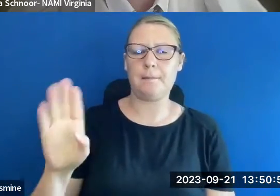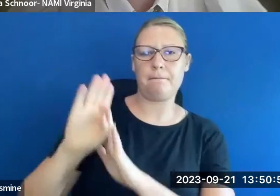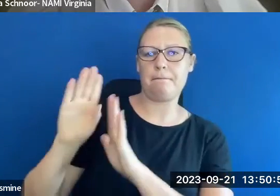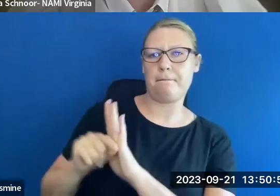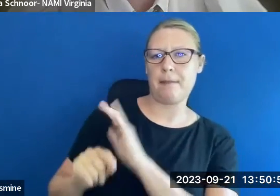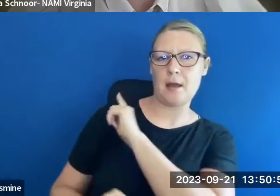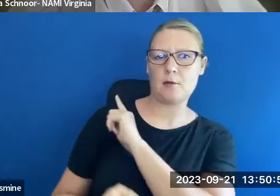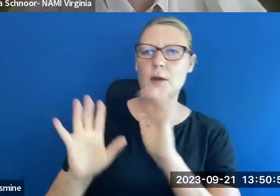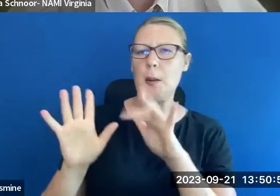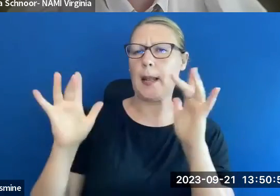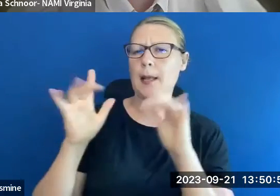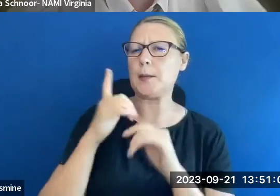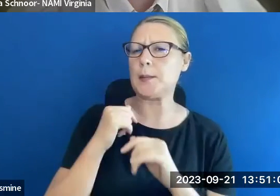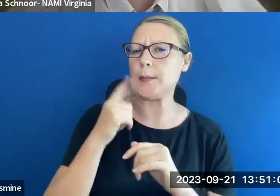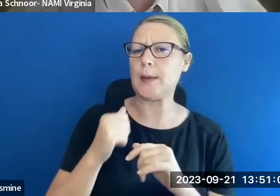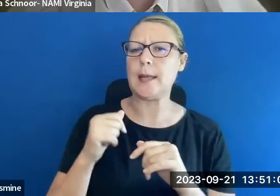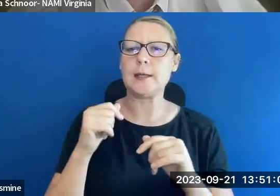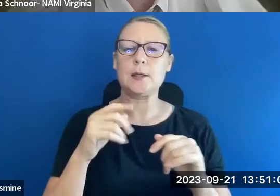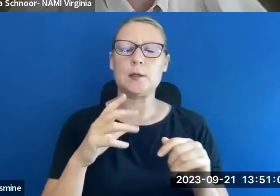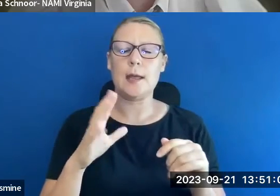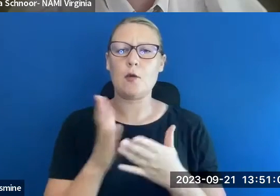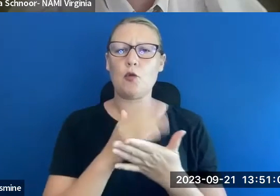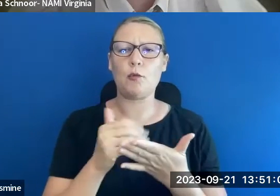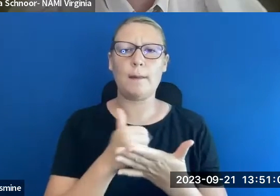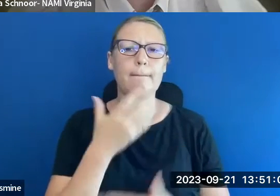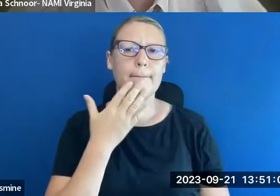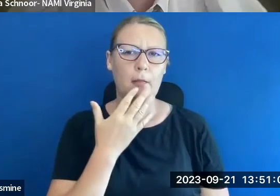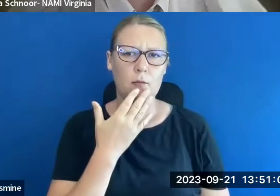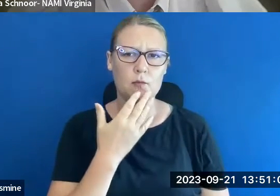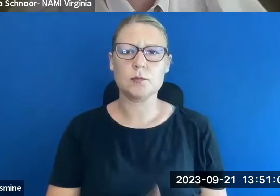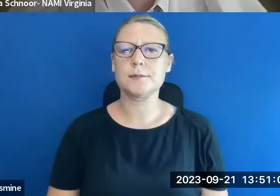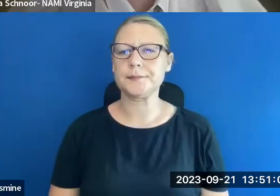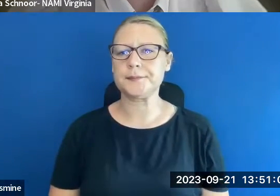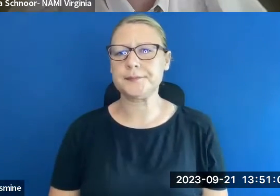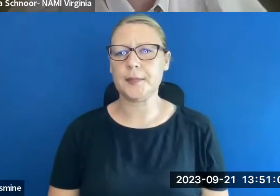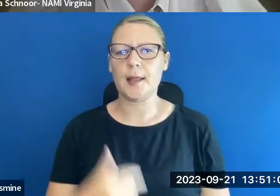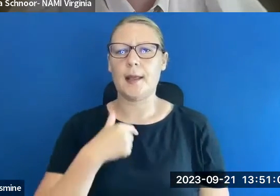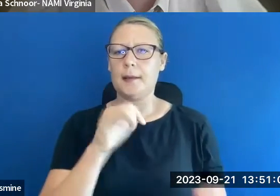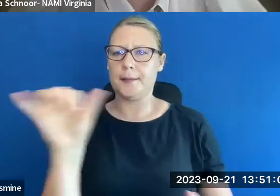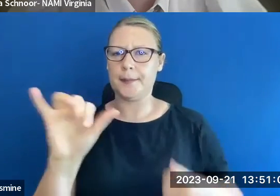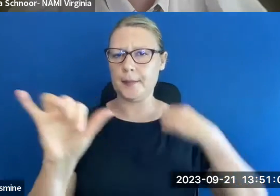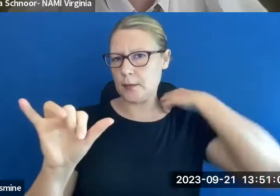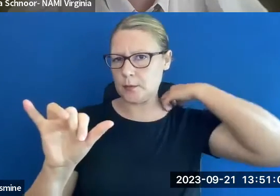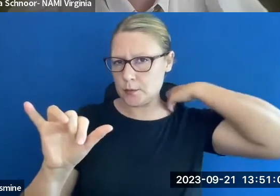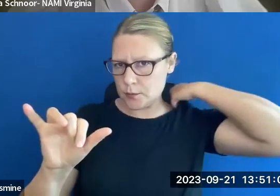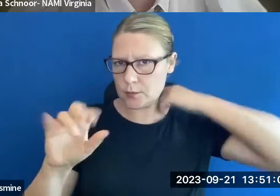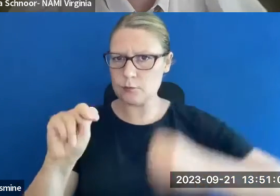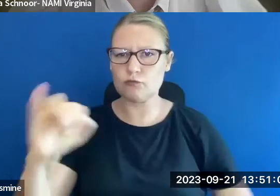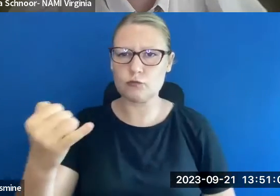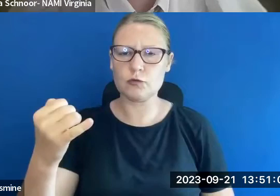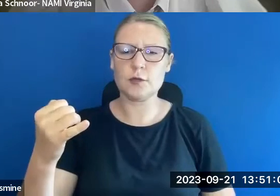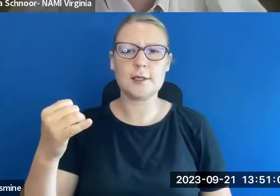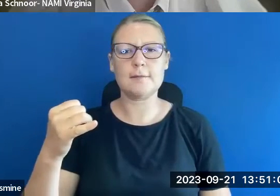of red and cream colors. I am also a New Jersey